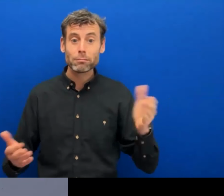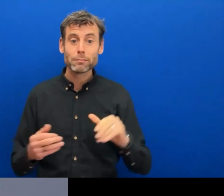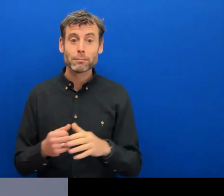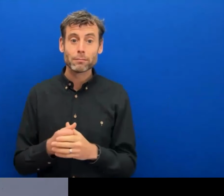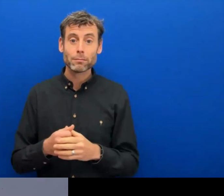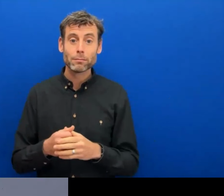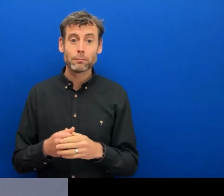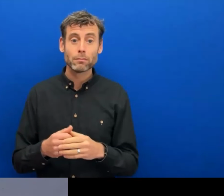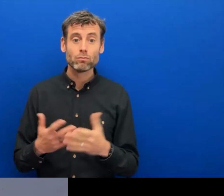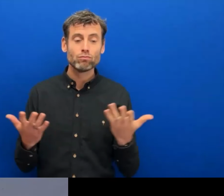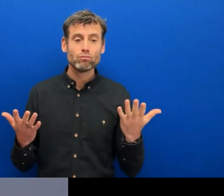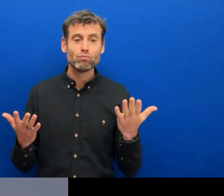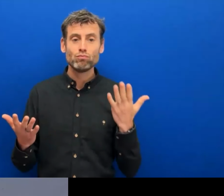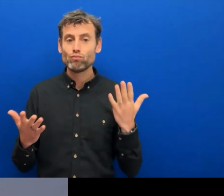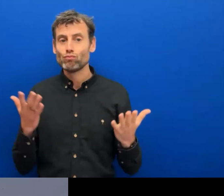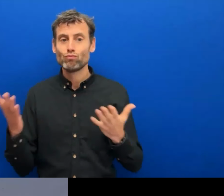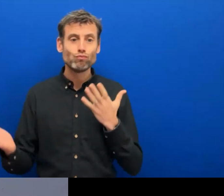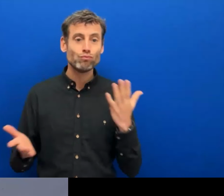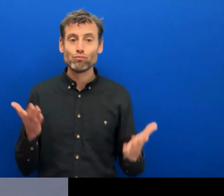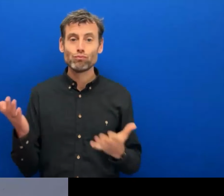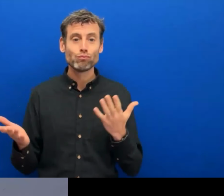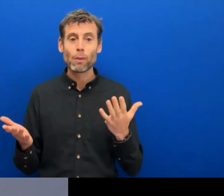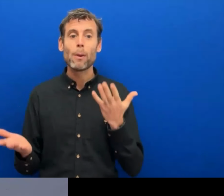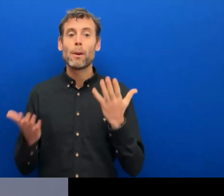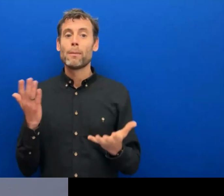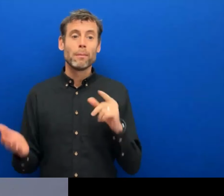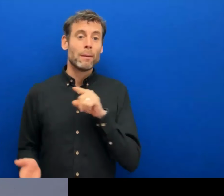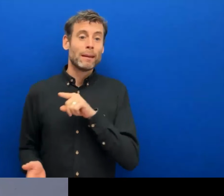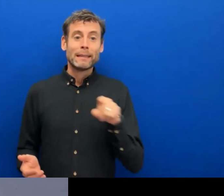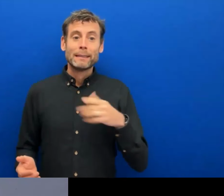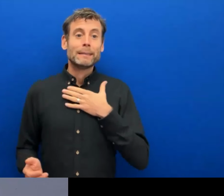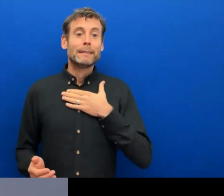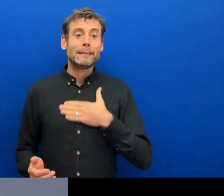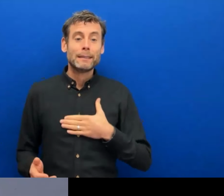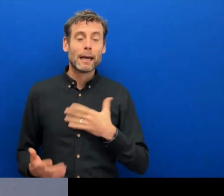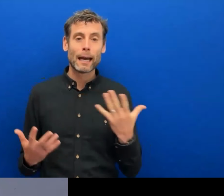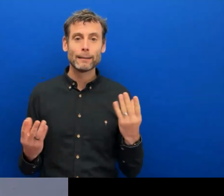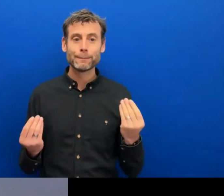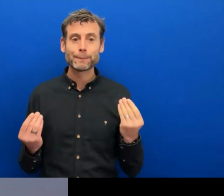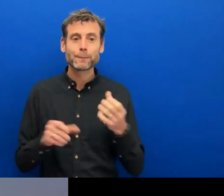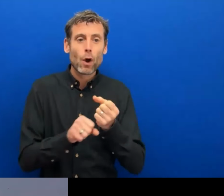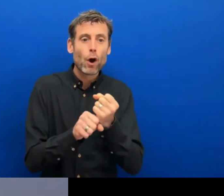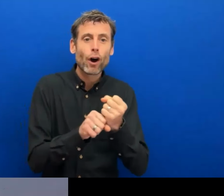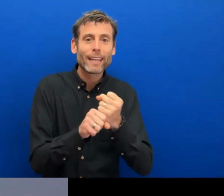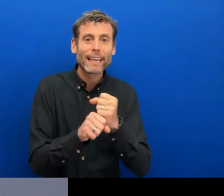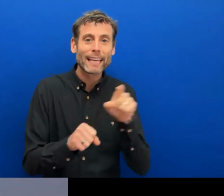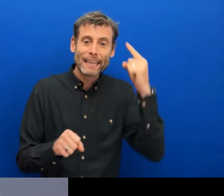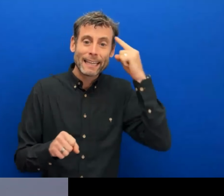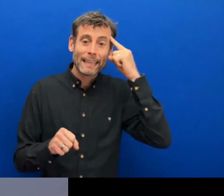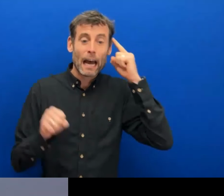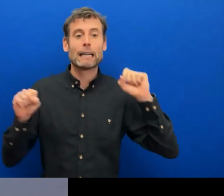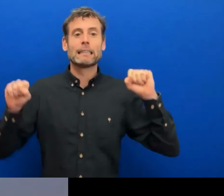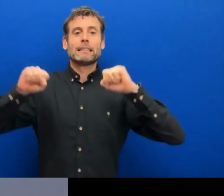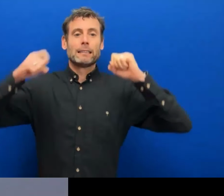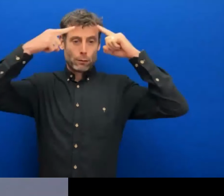Give everybody a moment. They might be decaffeinated. That's the problem. So maybe we need the coffee before we can get the brain